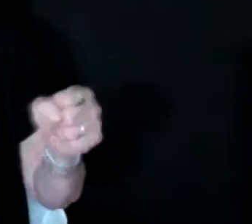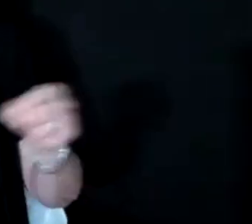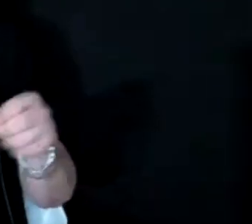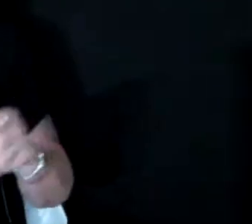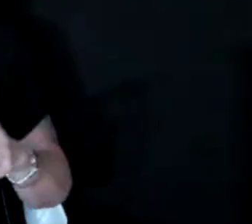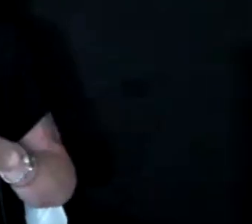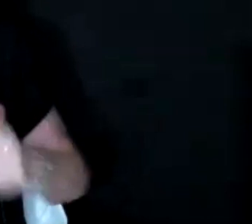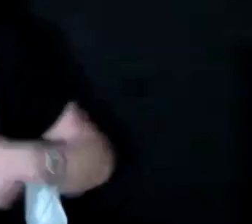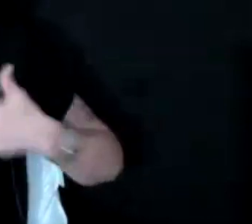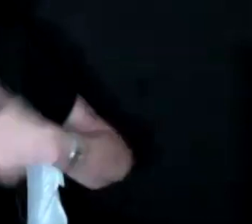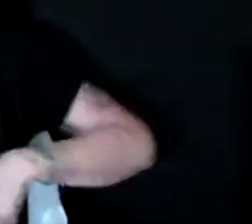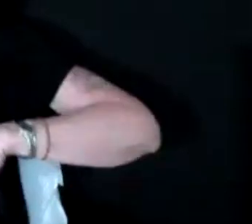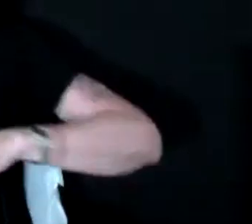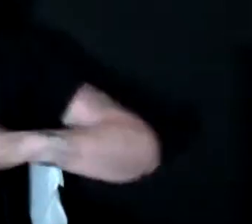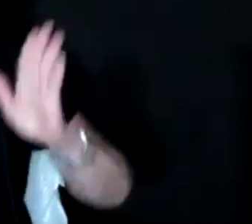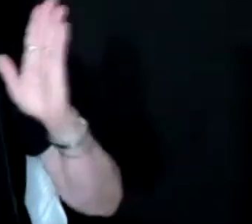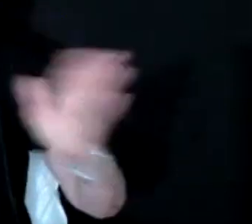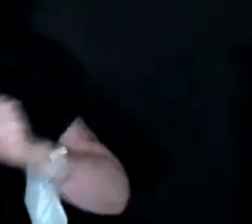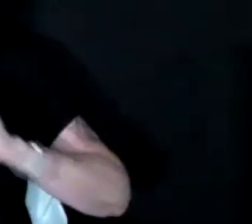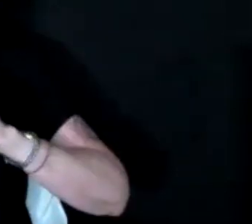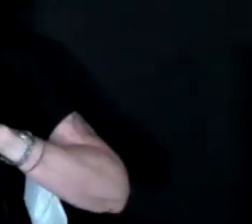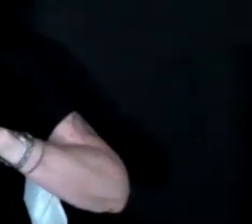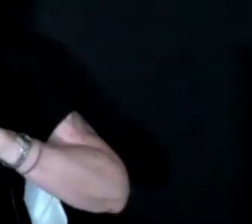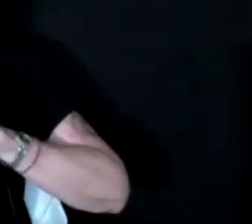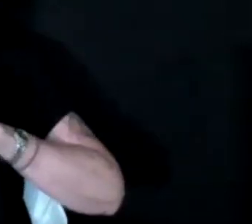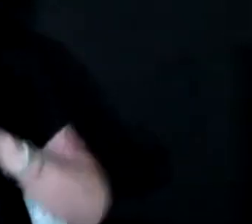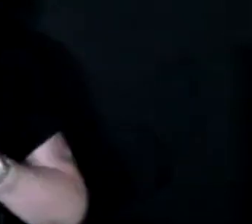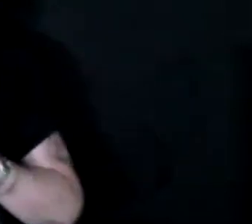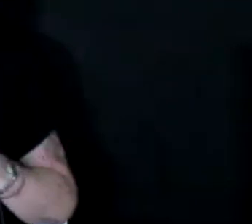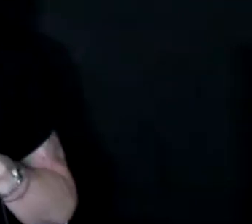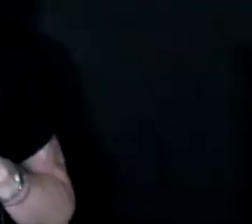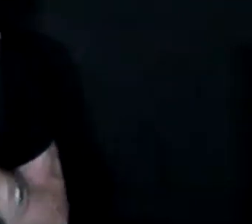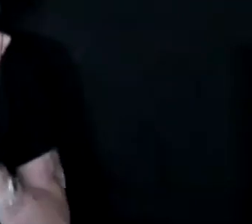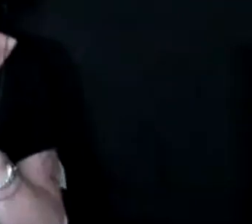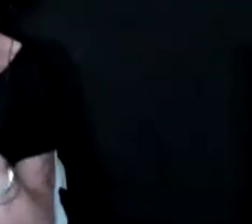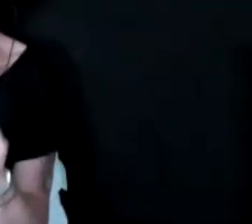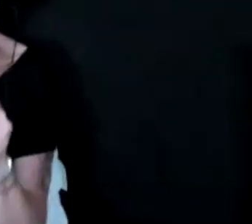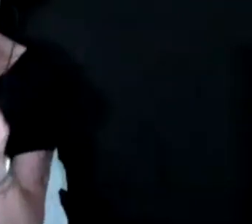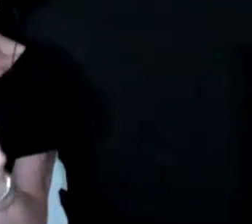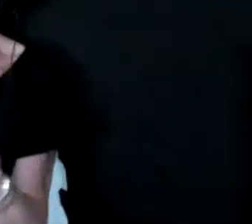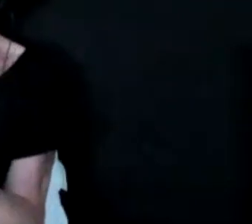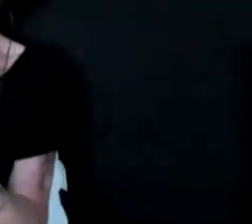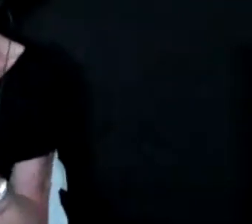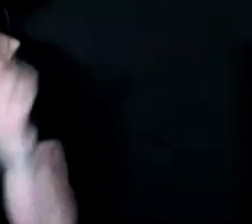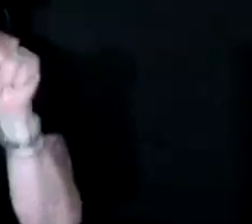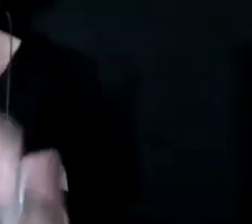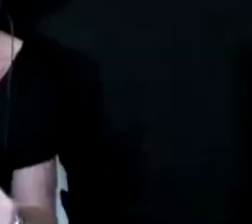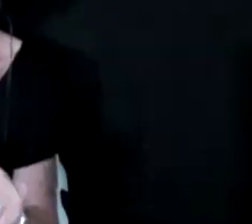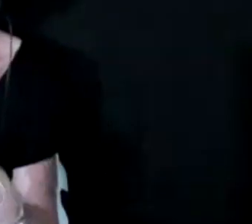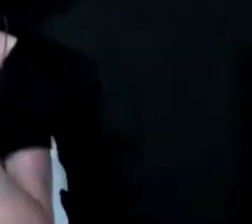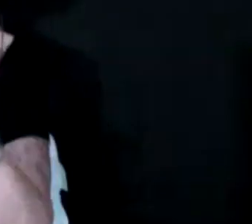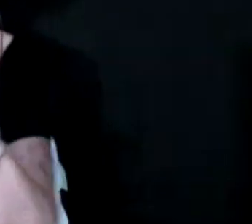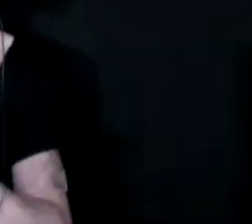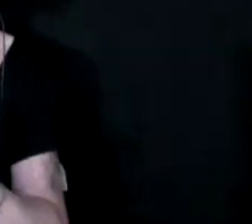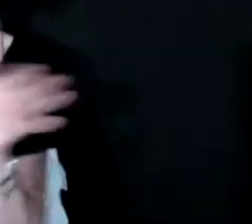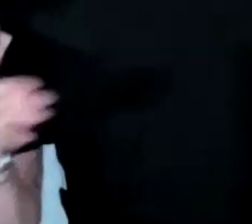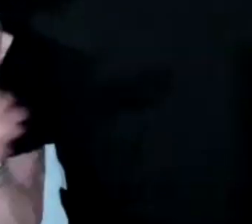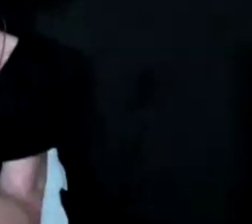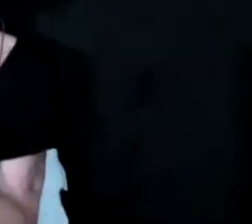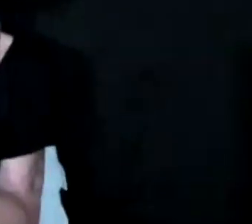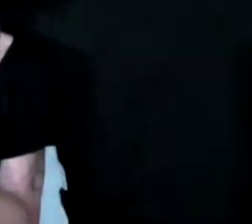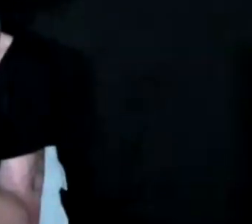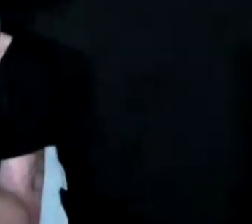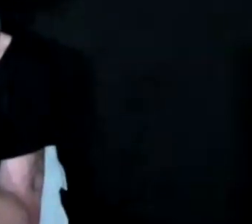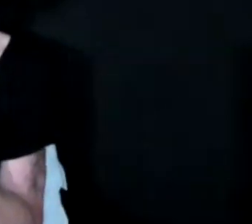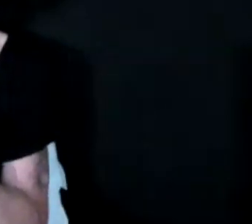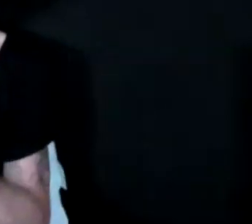way, what you can do here is you can go to upgrade plan right here. We can't see because Melissa's sharing, Joel,